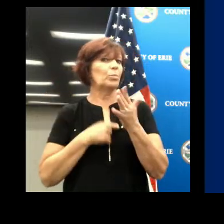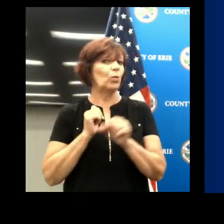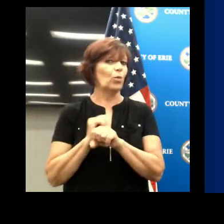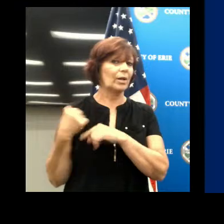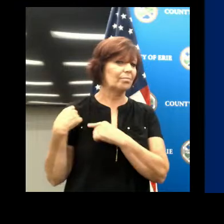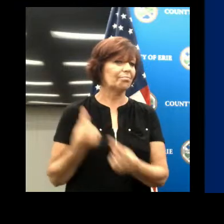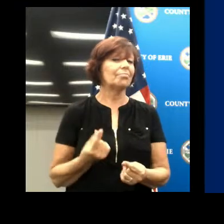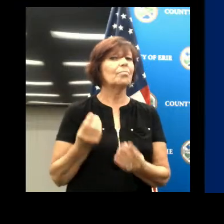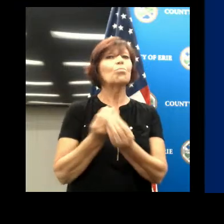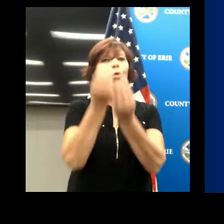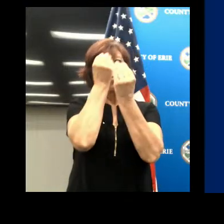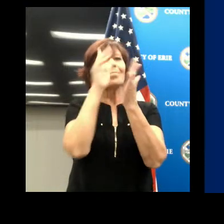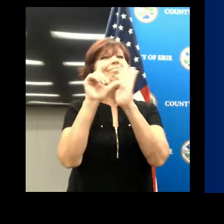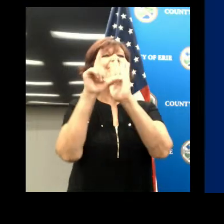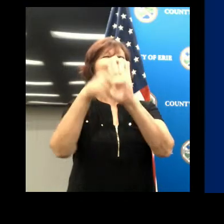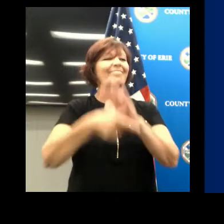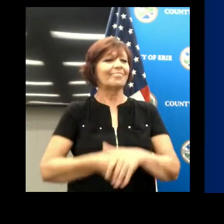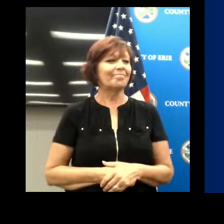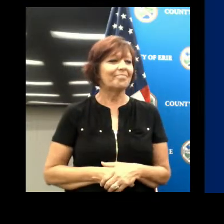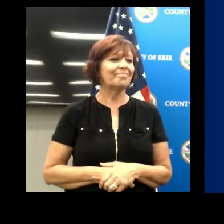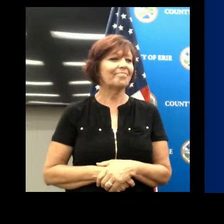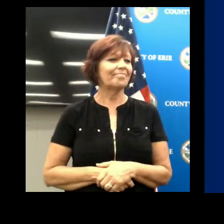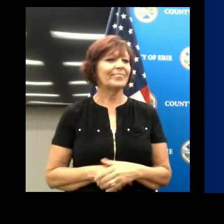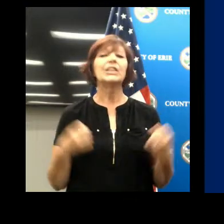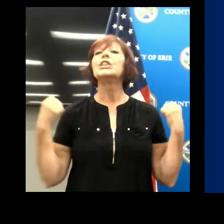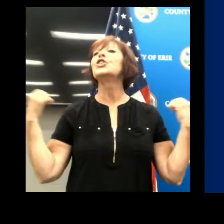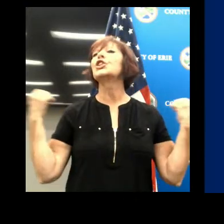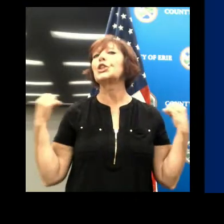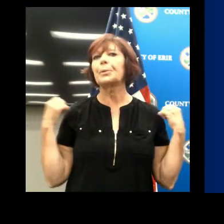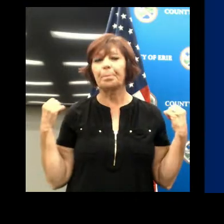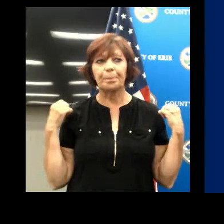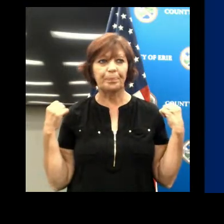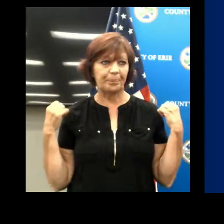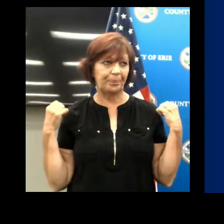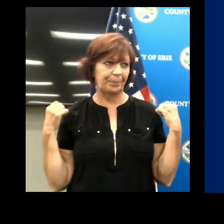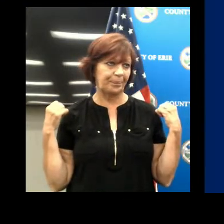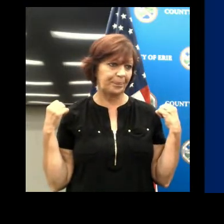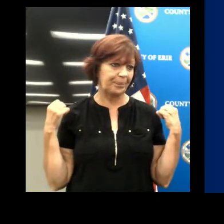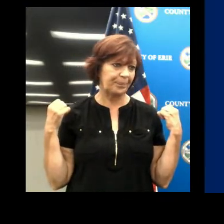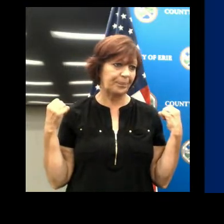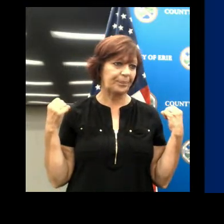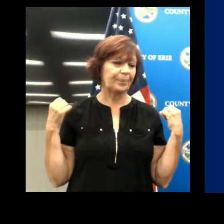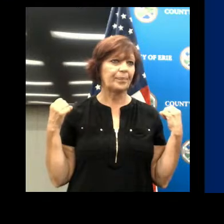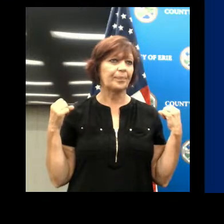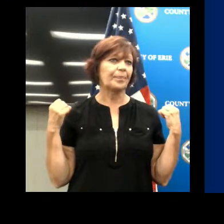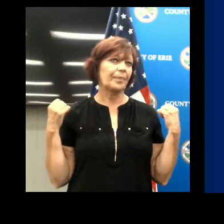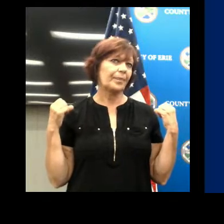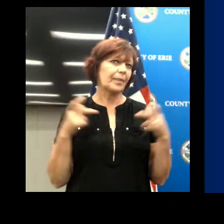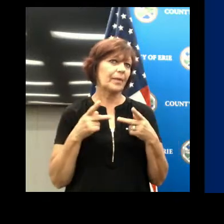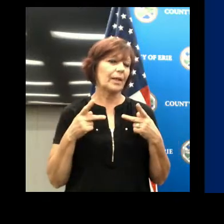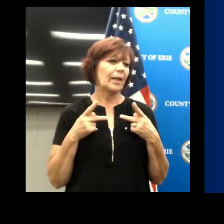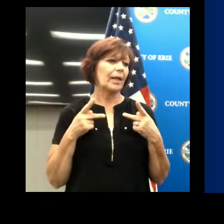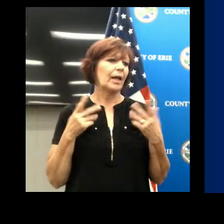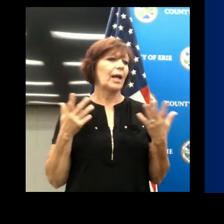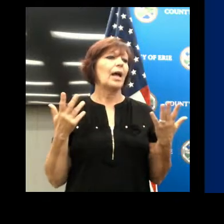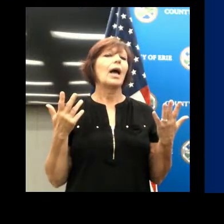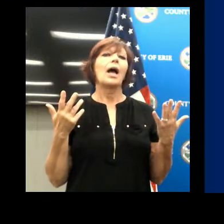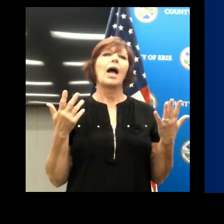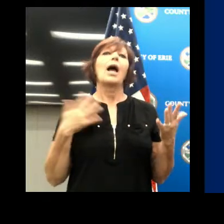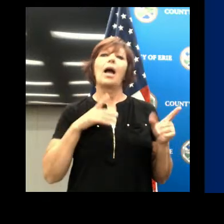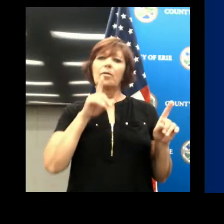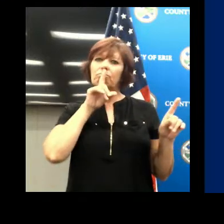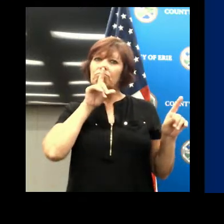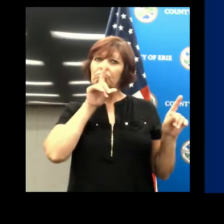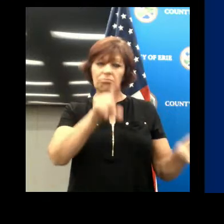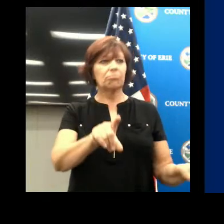more information will be coming then. Gym and fitness centers. I, through a blanket order, allowed gym and